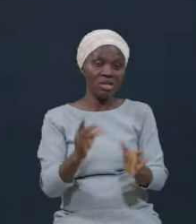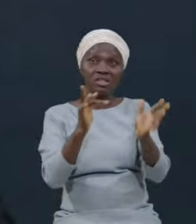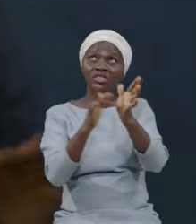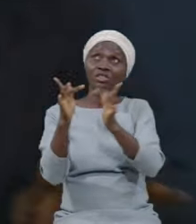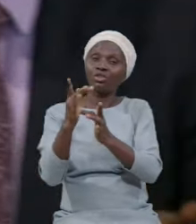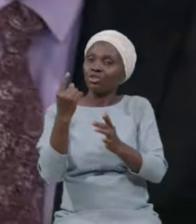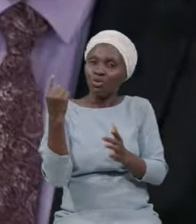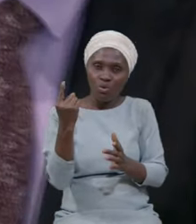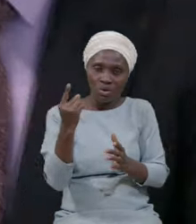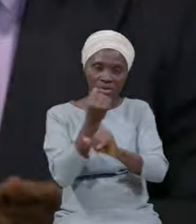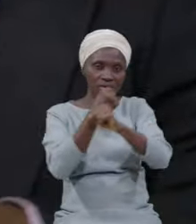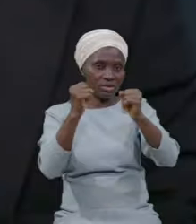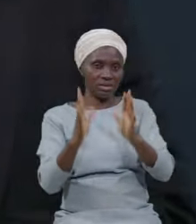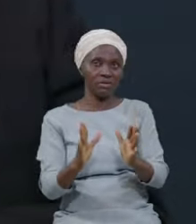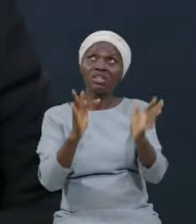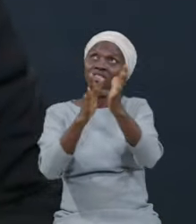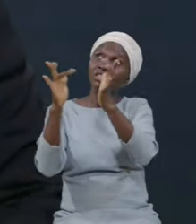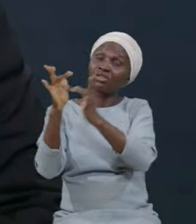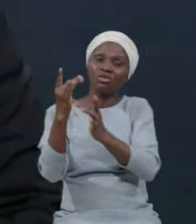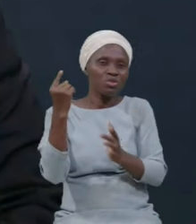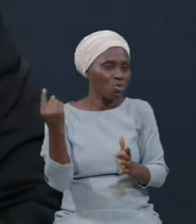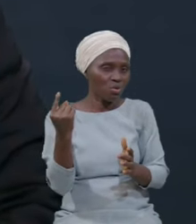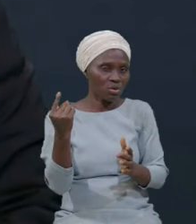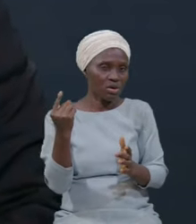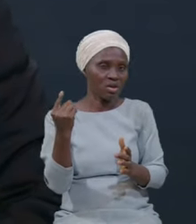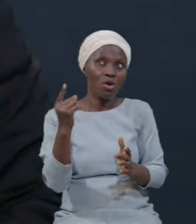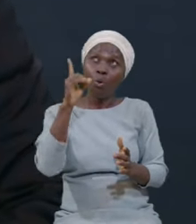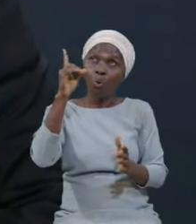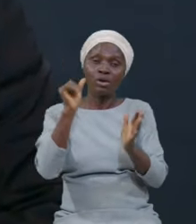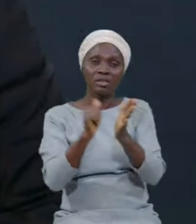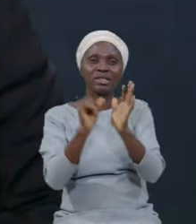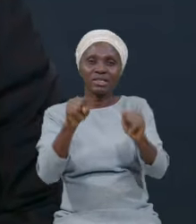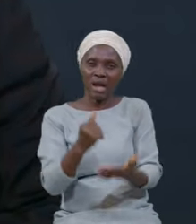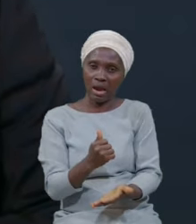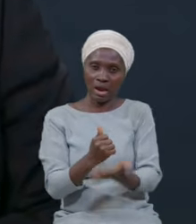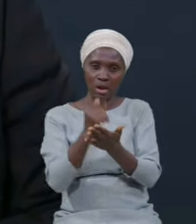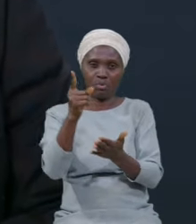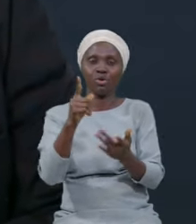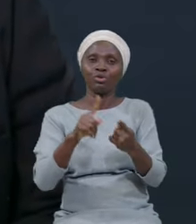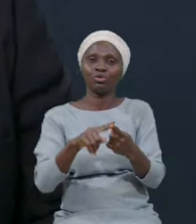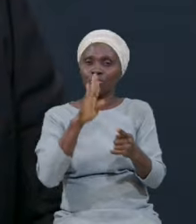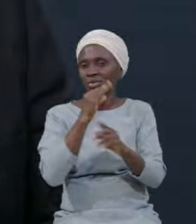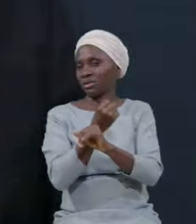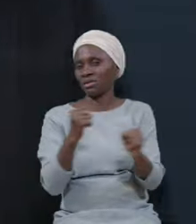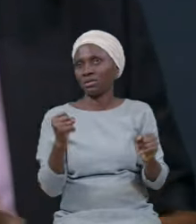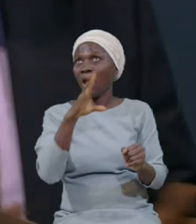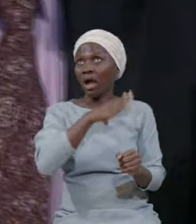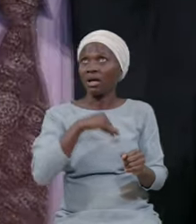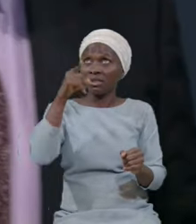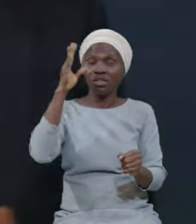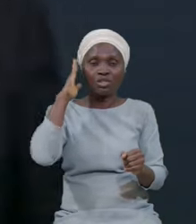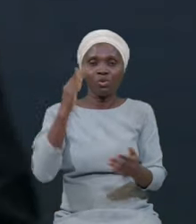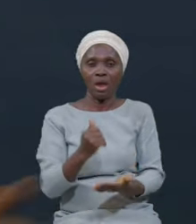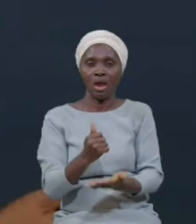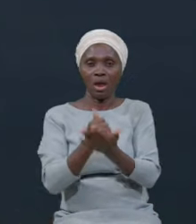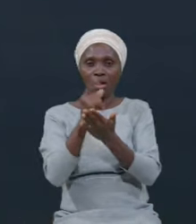Savior. Jesus is the only one that can rescue you. He'll rescue you tonight in Jesus' name. And then